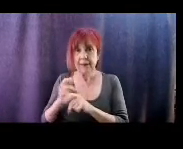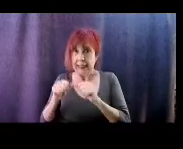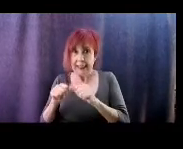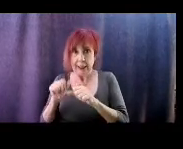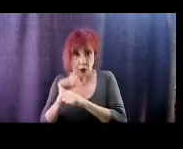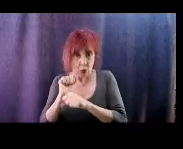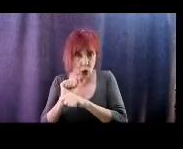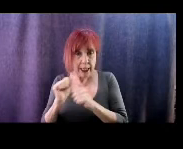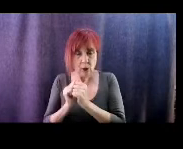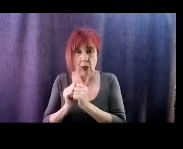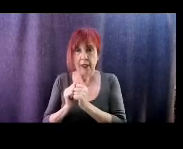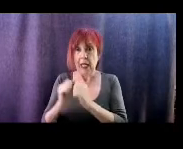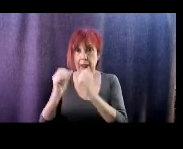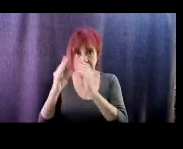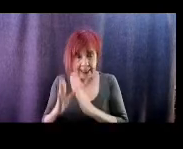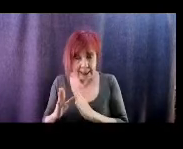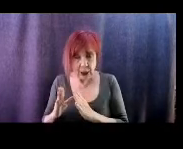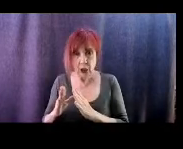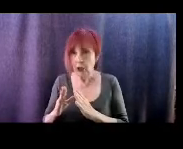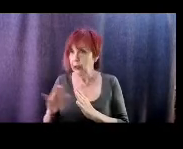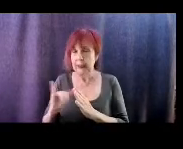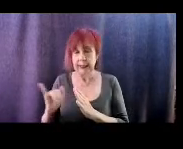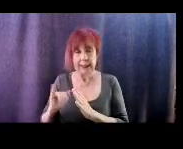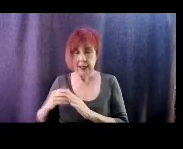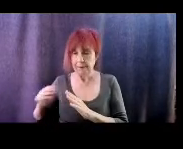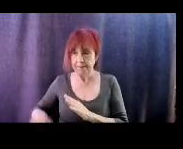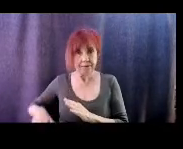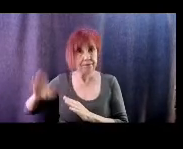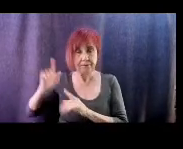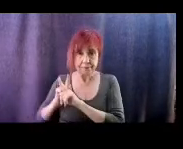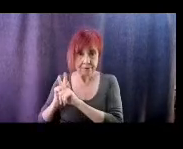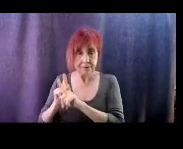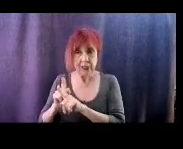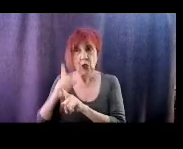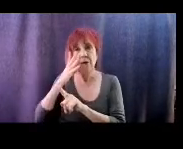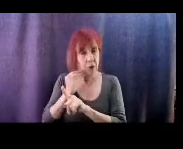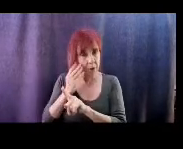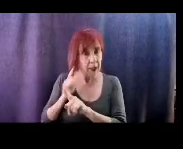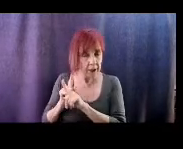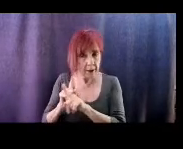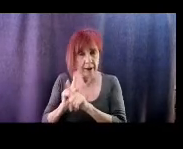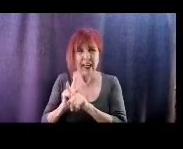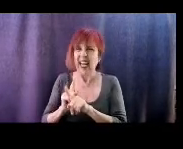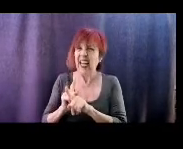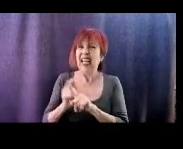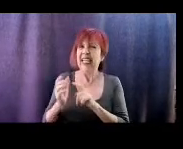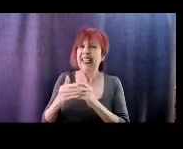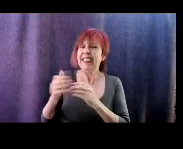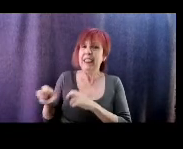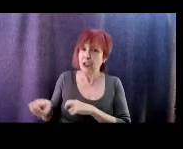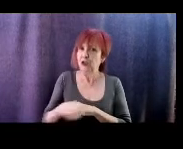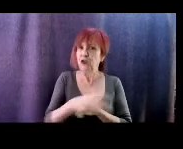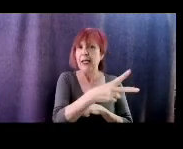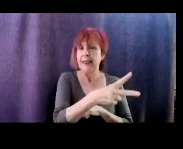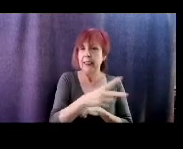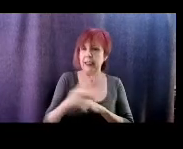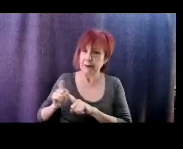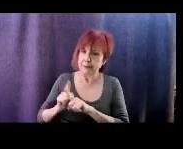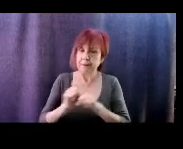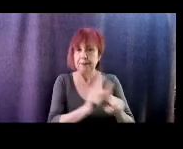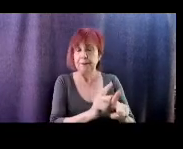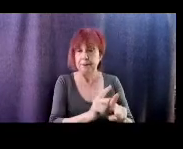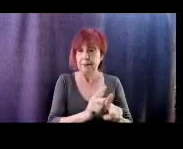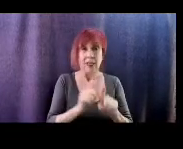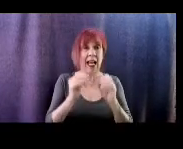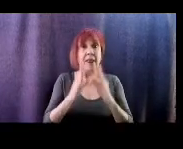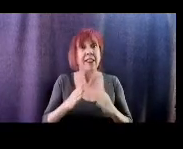that they've worked with throughout their school career. So there's great familiarity, and it just makes for an easy transition. The teachers